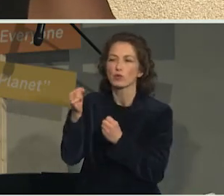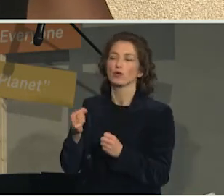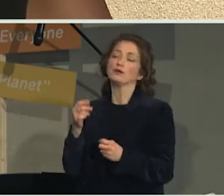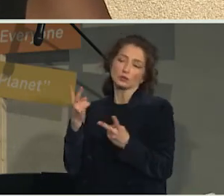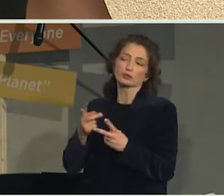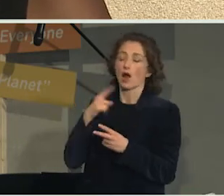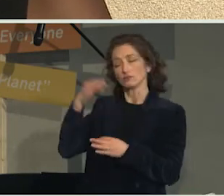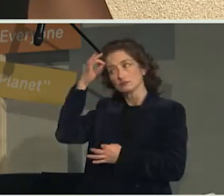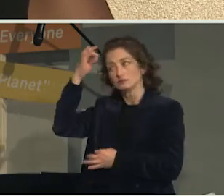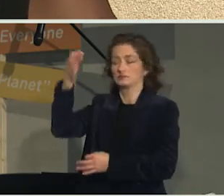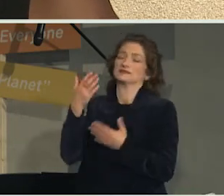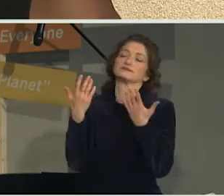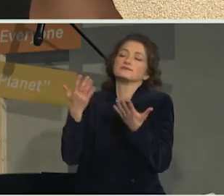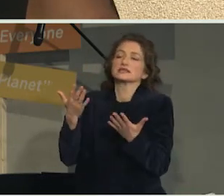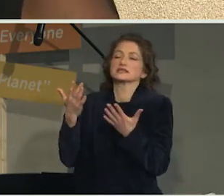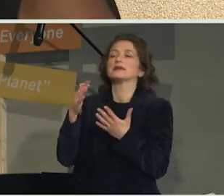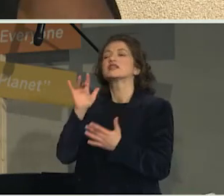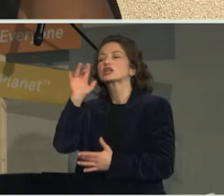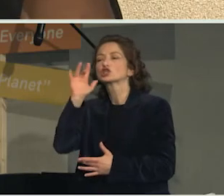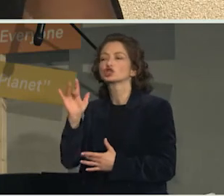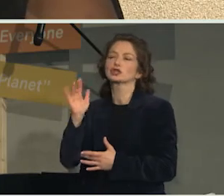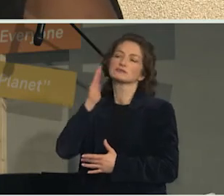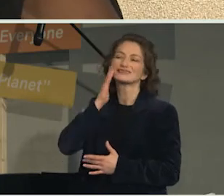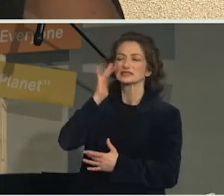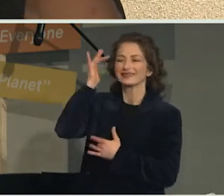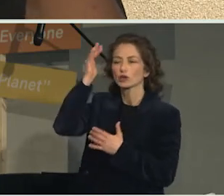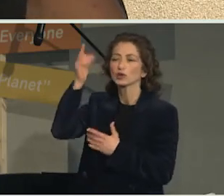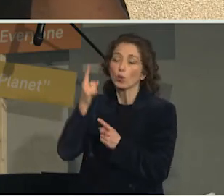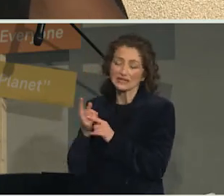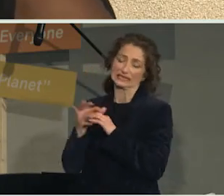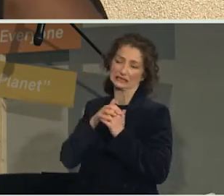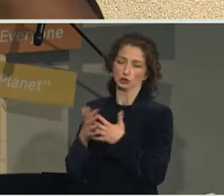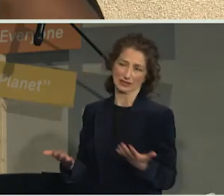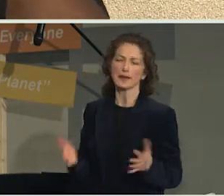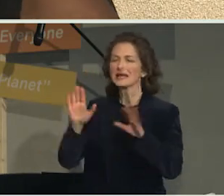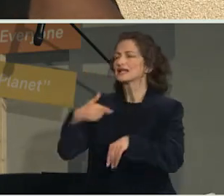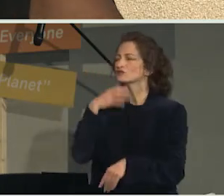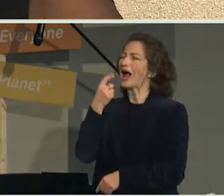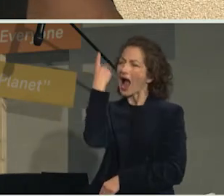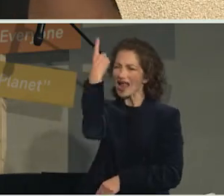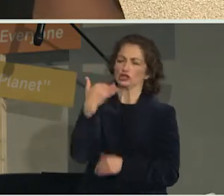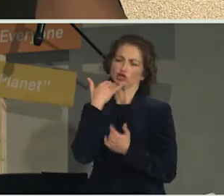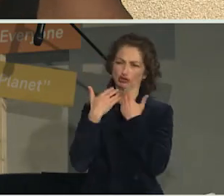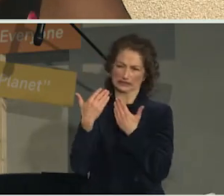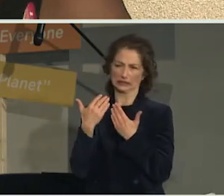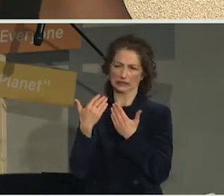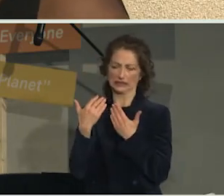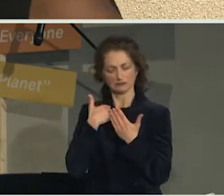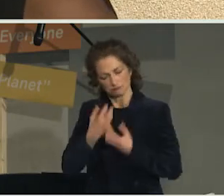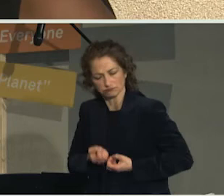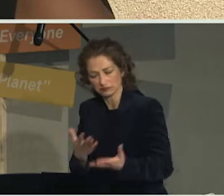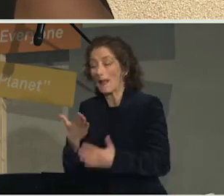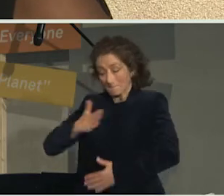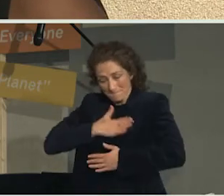to intersectionality. So I have time to share only one story to amplify how backtalking amplified for